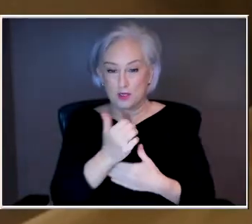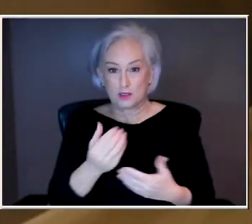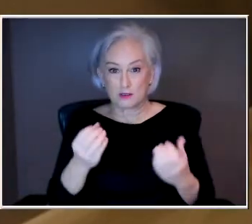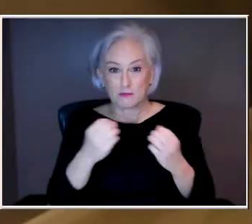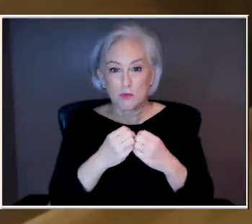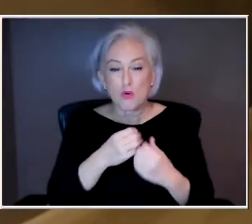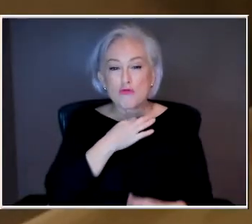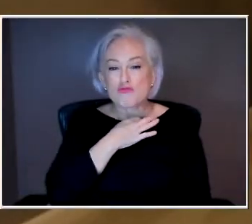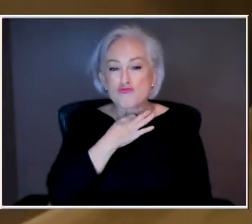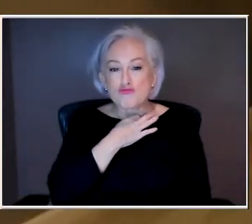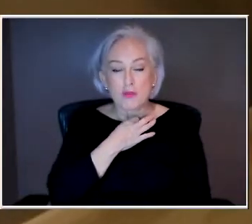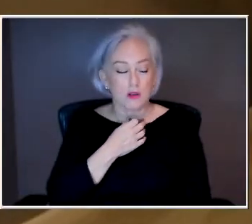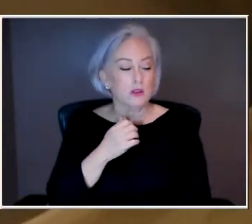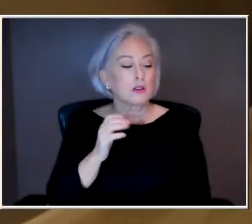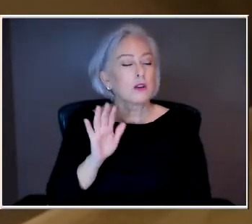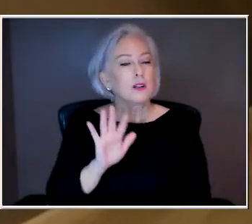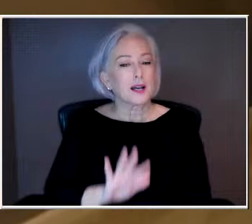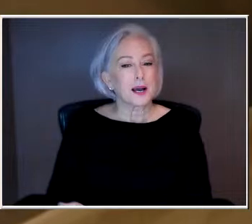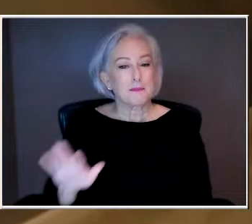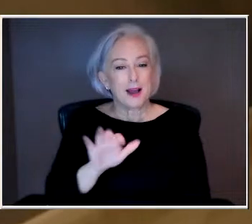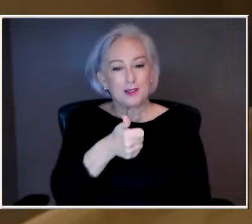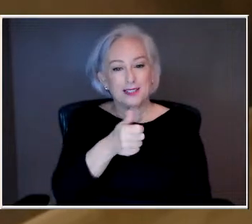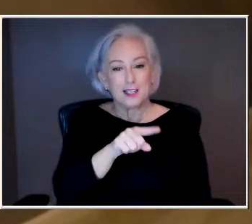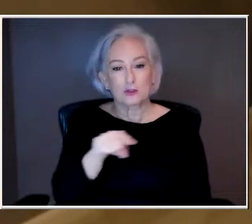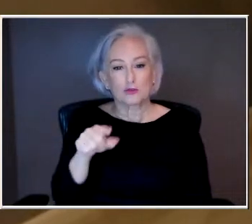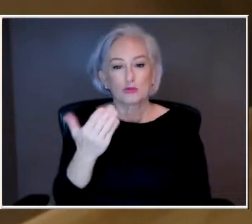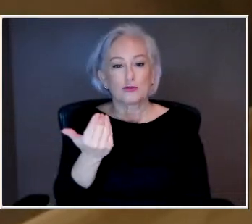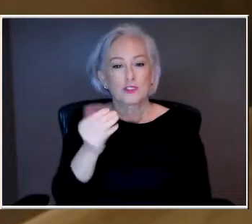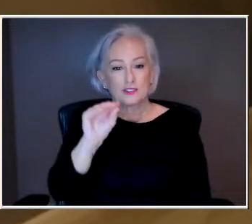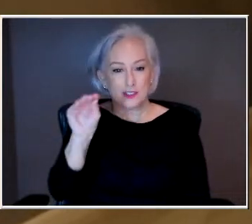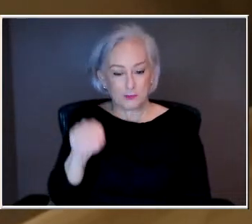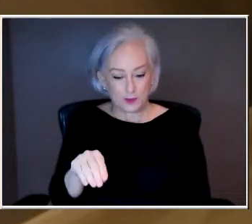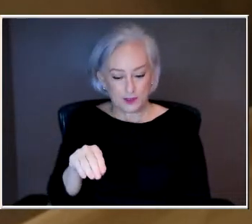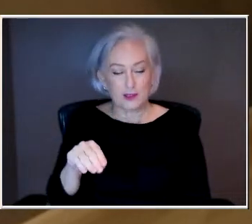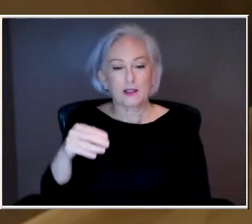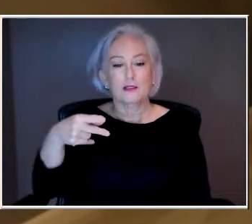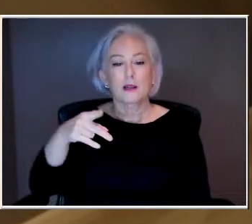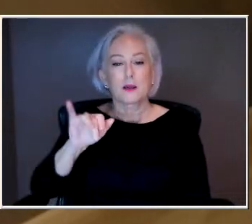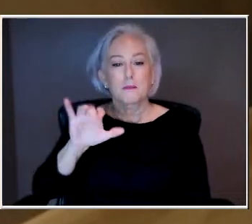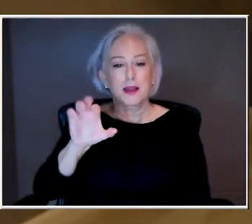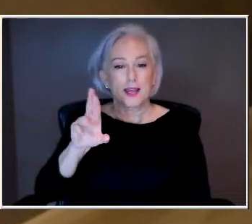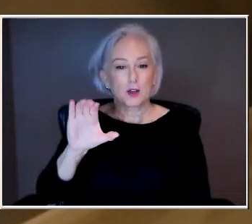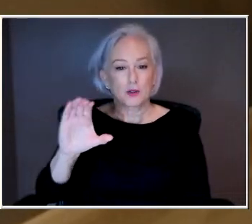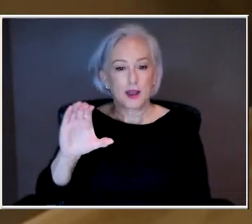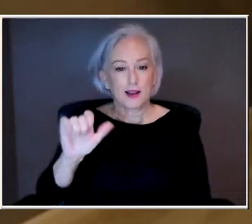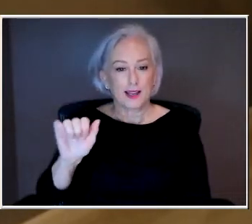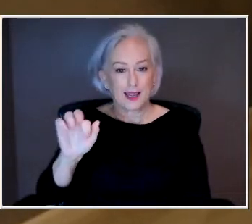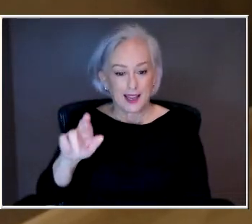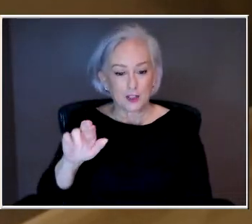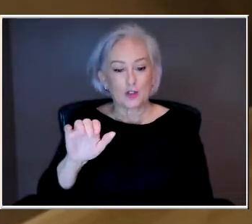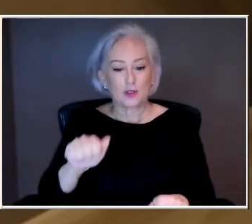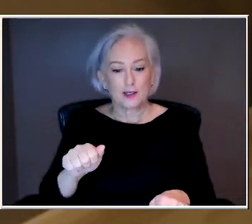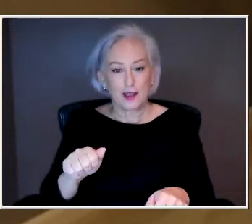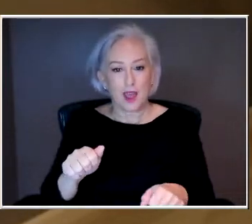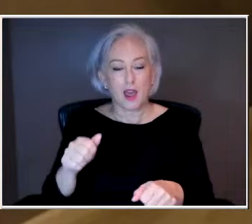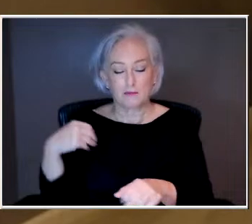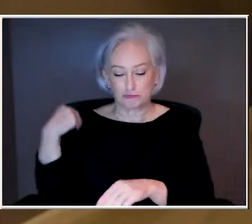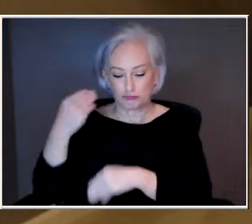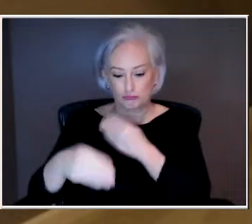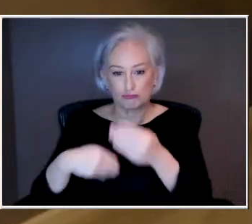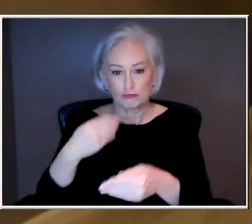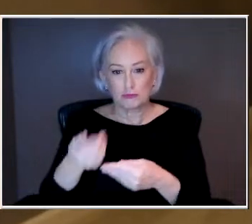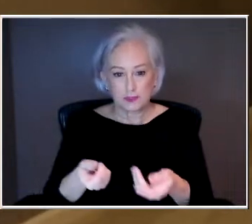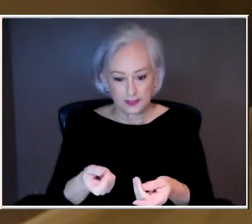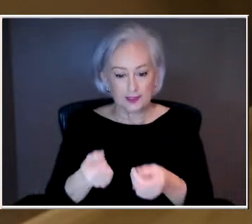Yeah, so there is about, I would say, 10 to 15% of pancreatic cancers can be inherited or genetic. And so it